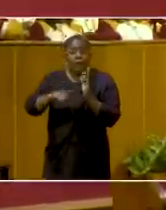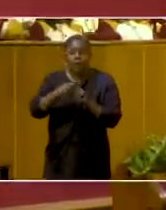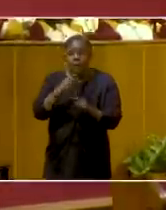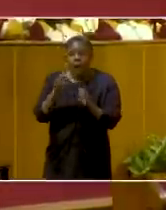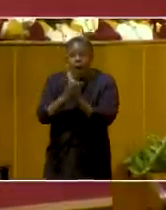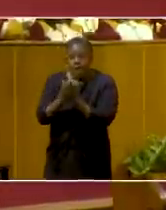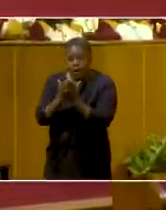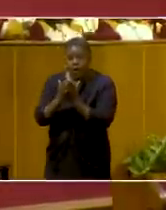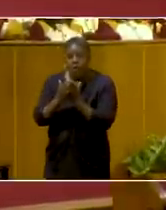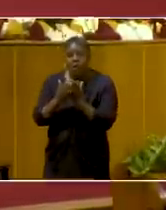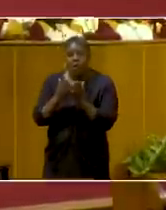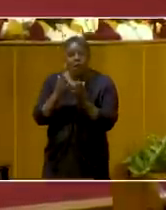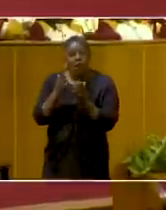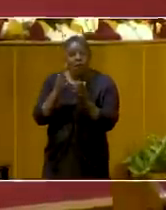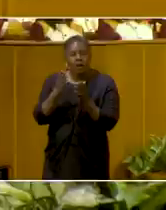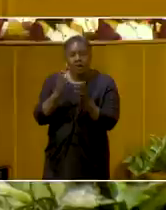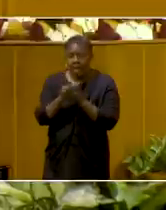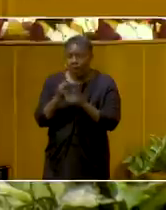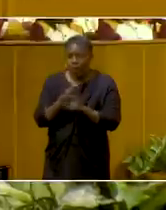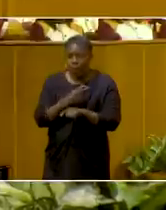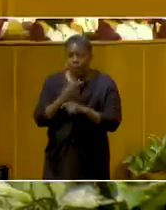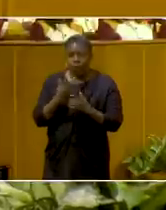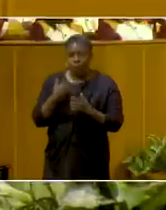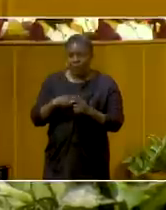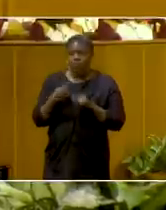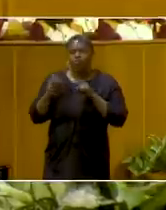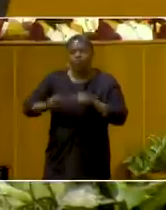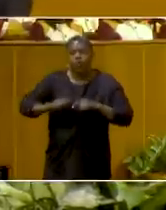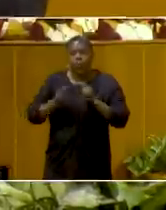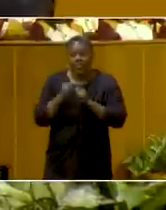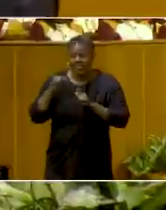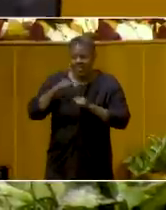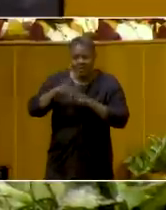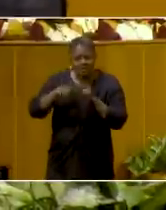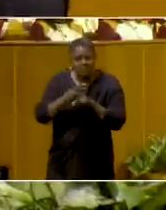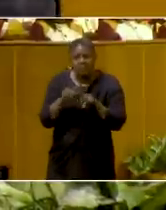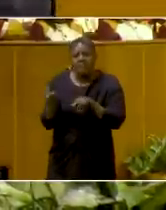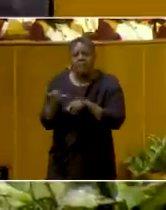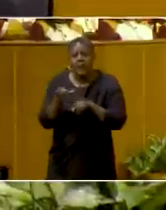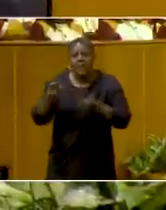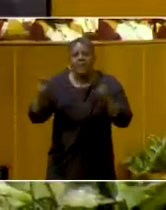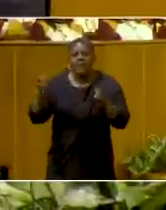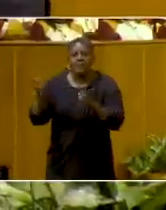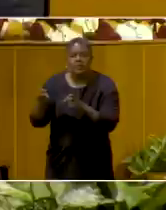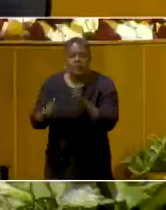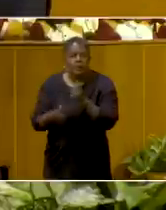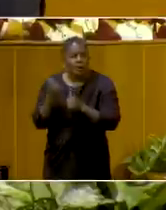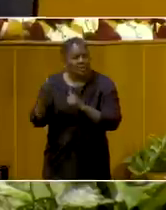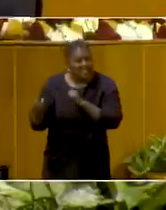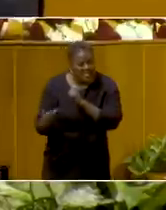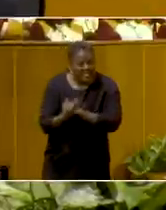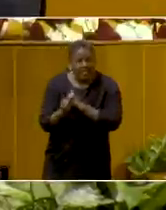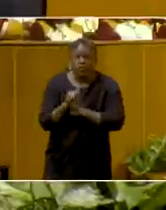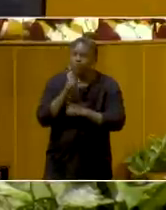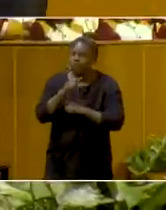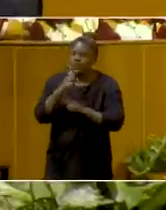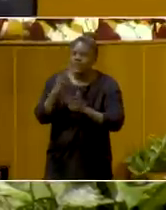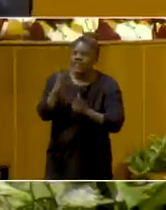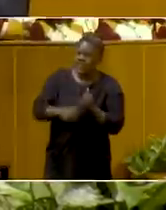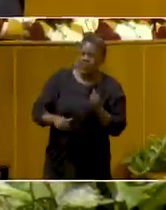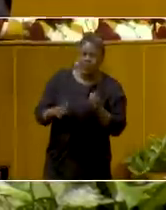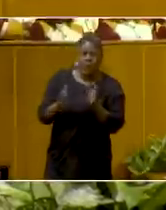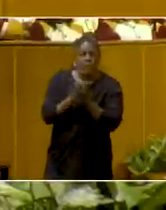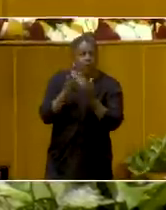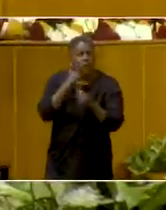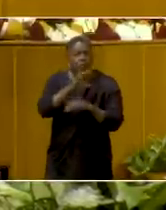that causes us to wrestle with these issues. It is one of the most dangerous and difficult books